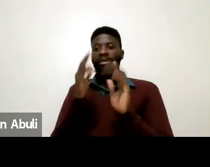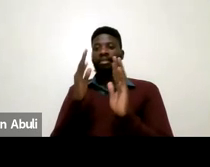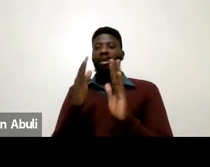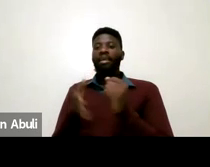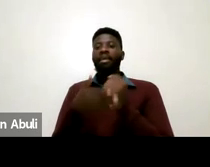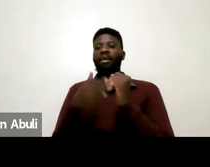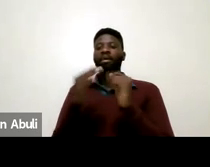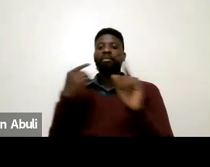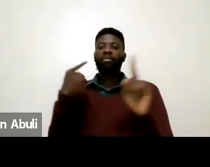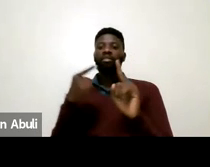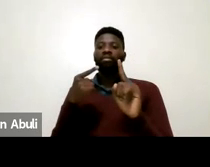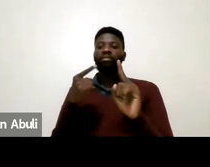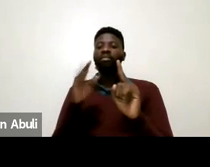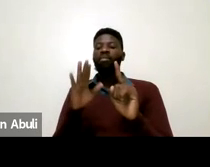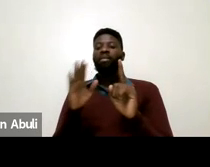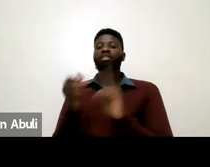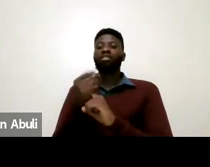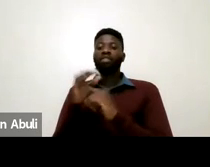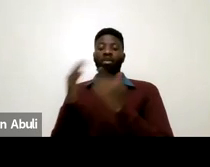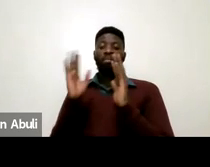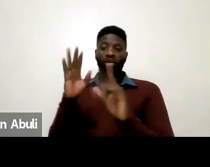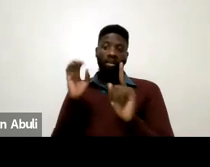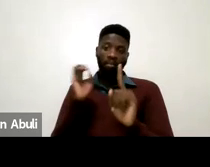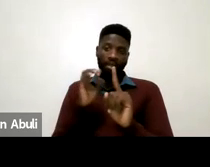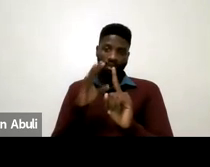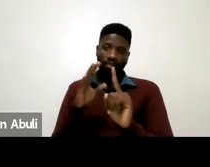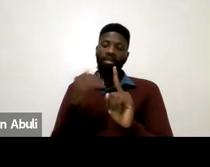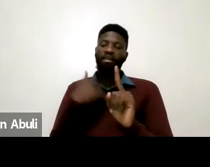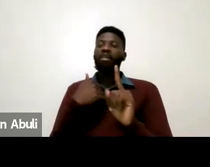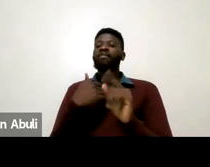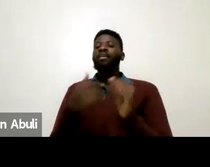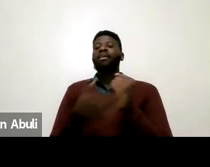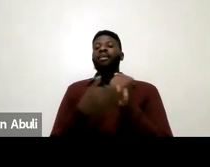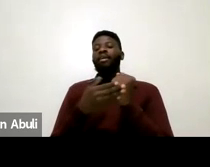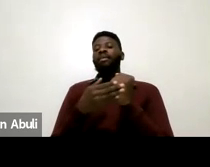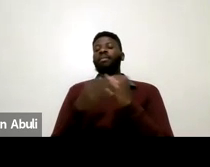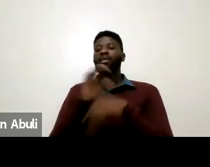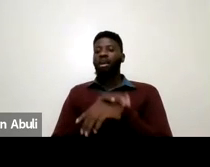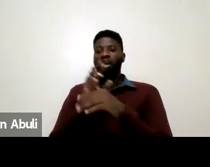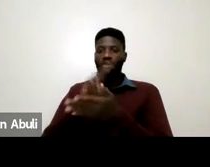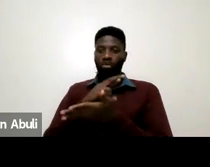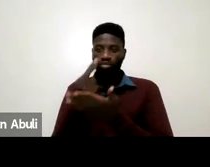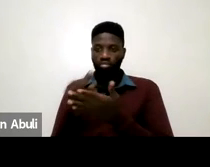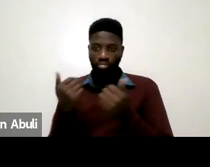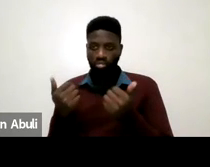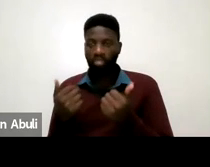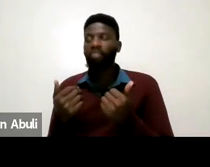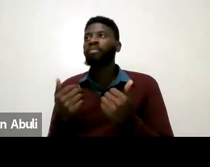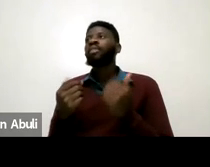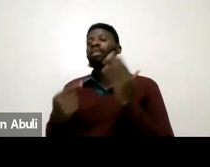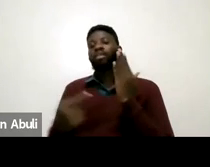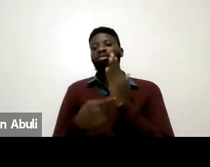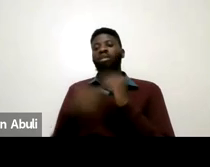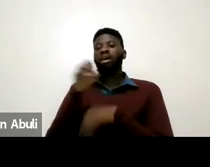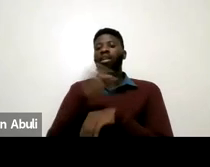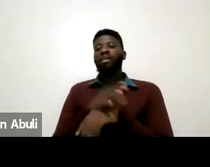to be mentored and to source and tap into the right resources, tap into the right technical advice that will take you where you need to